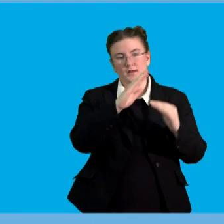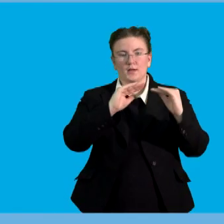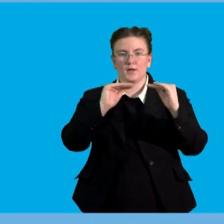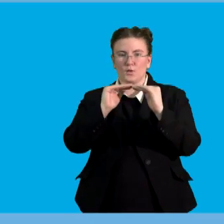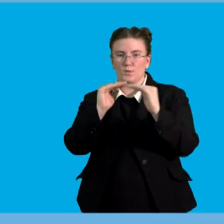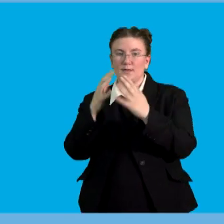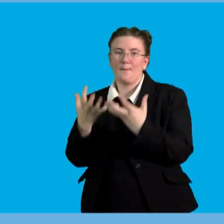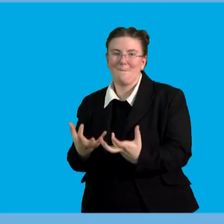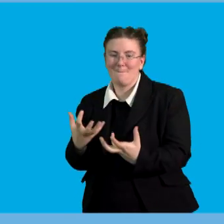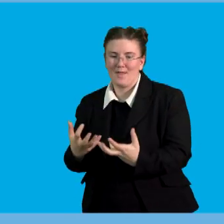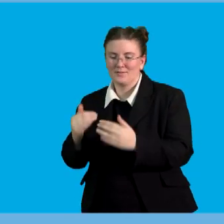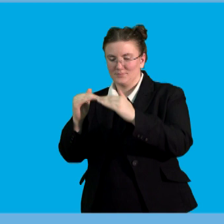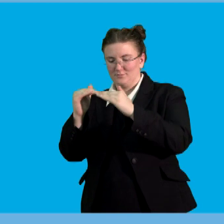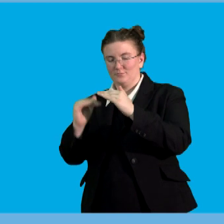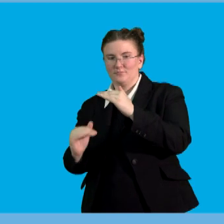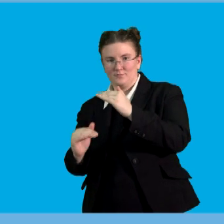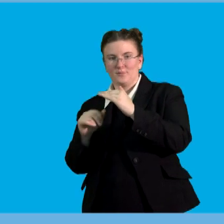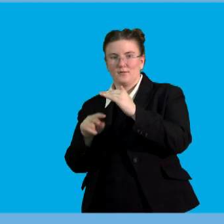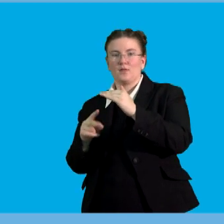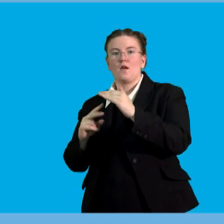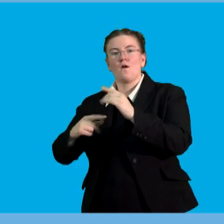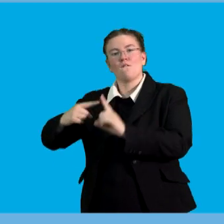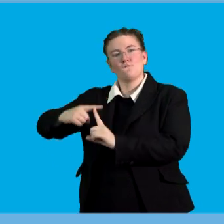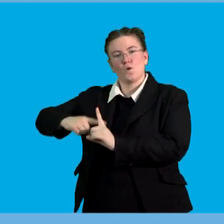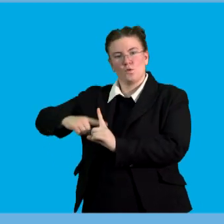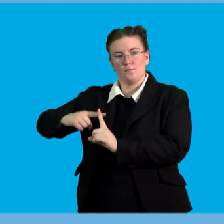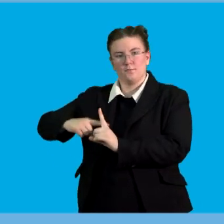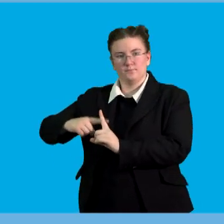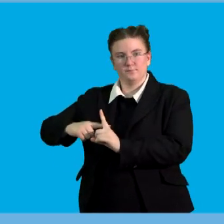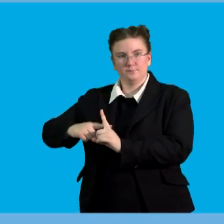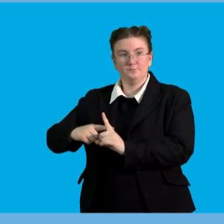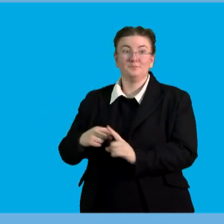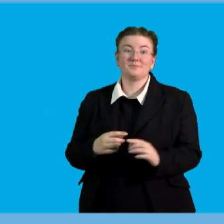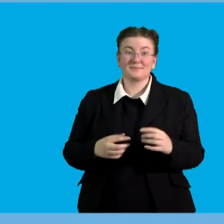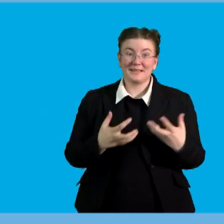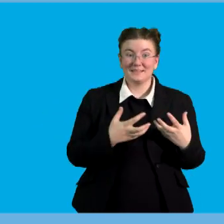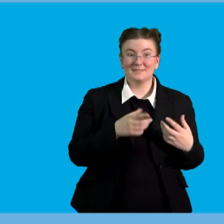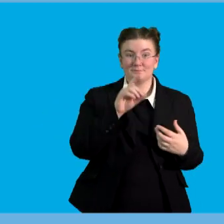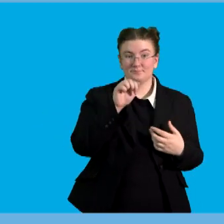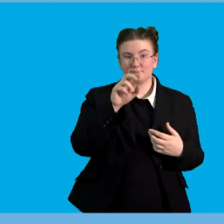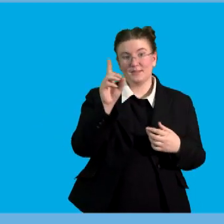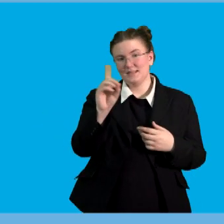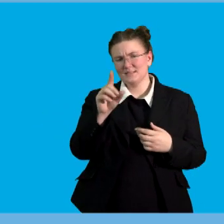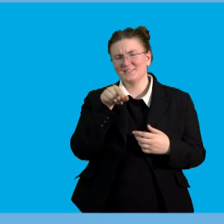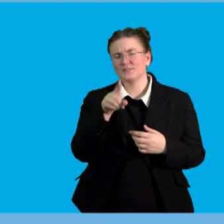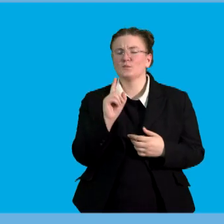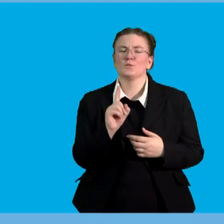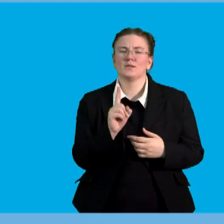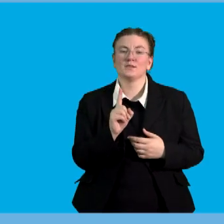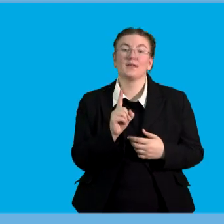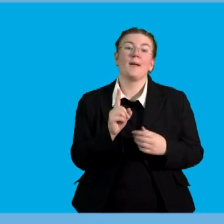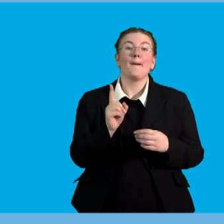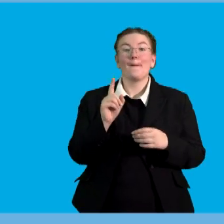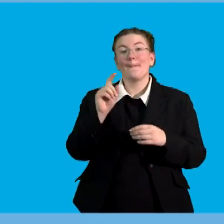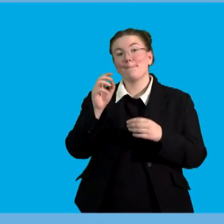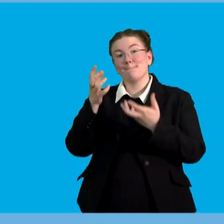density, it is a measure of how much mass of a material fits into a given volume. So that's density. Now we say density, it is the ratio